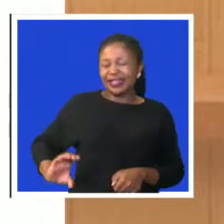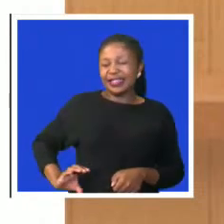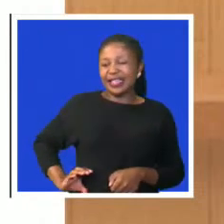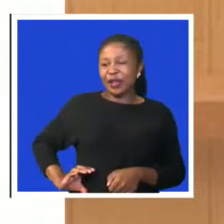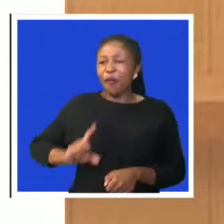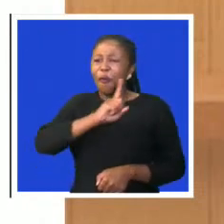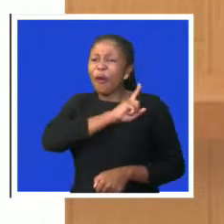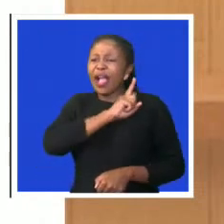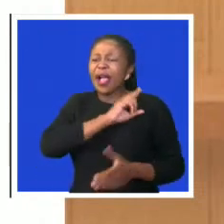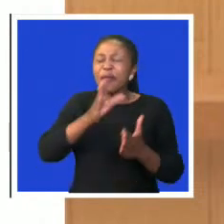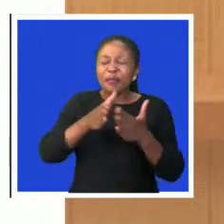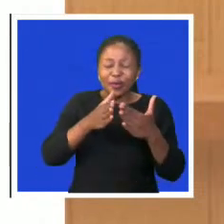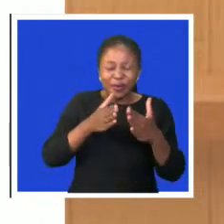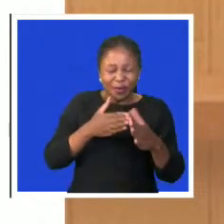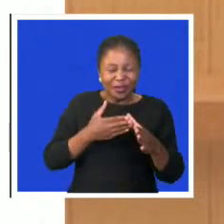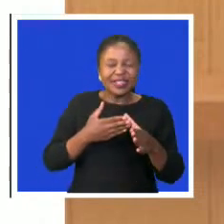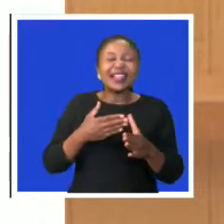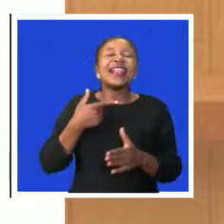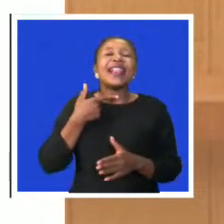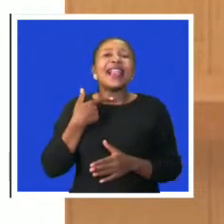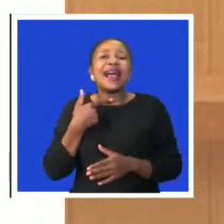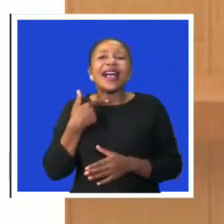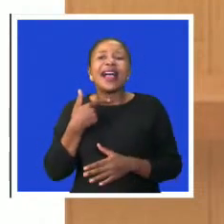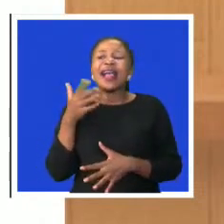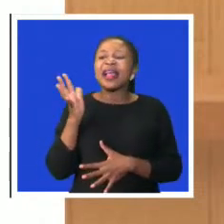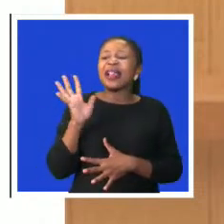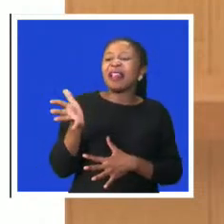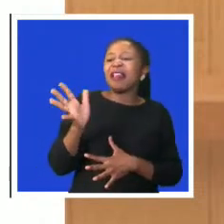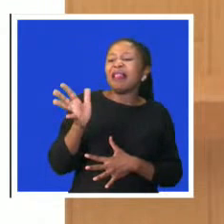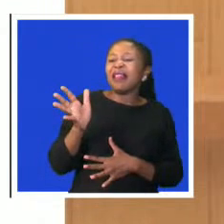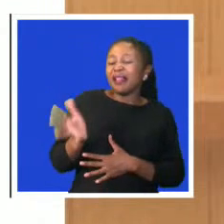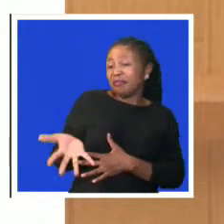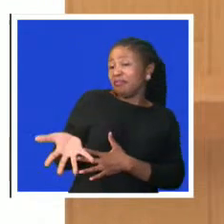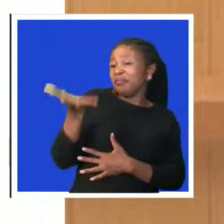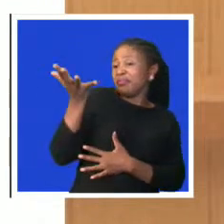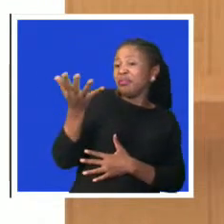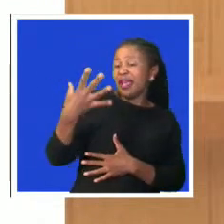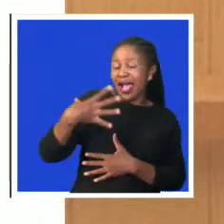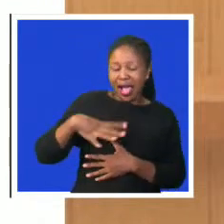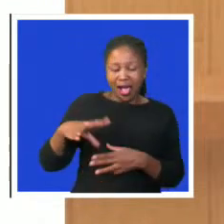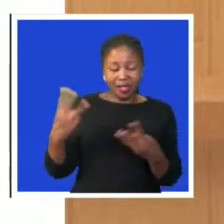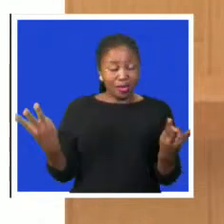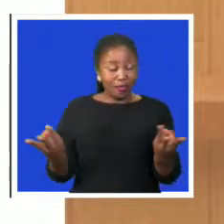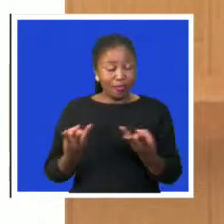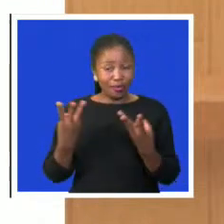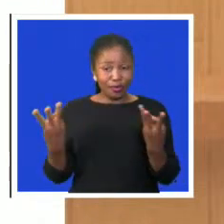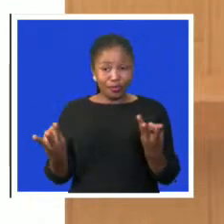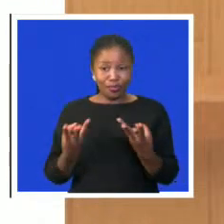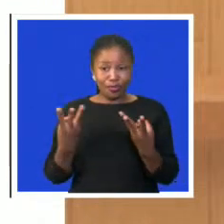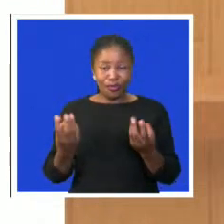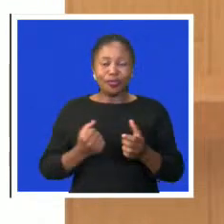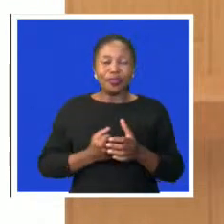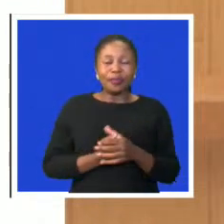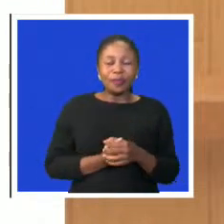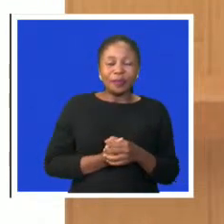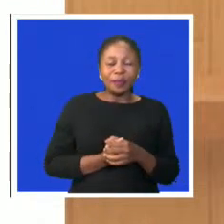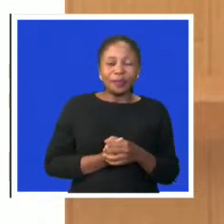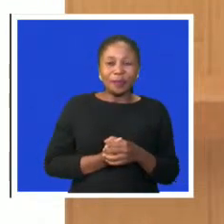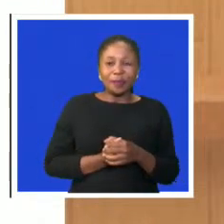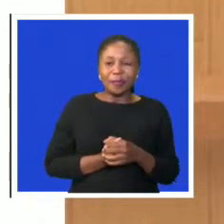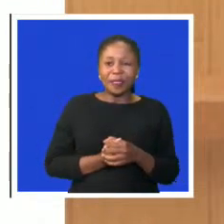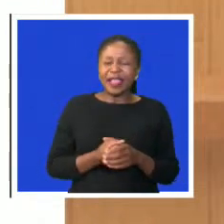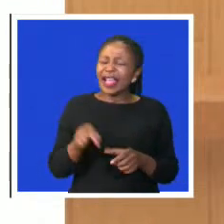churches where we are, we can relate the Pharisees. These are the people who